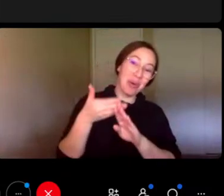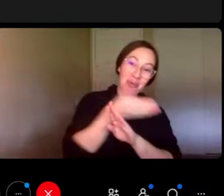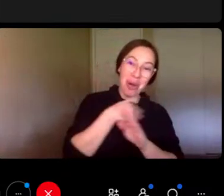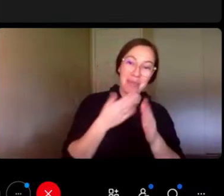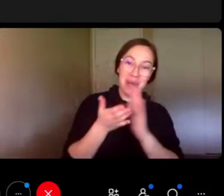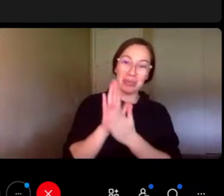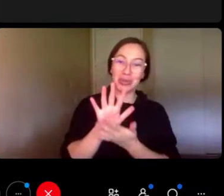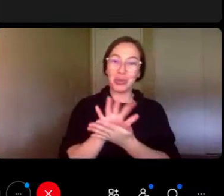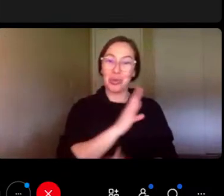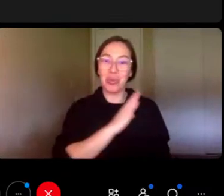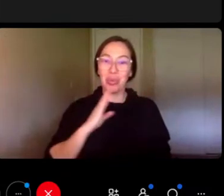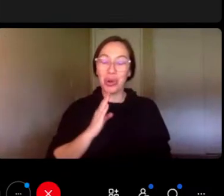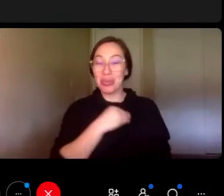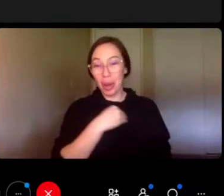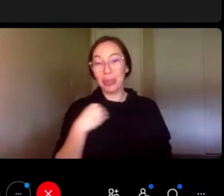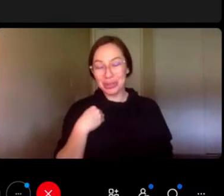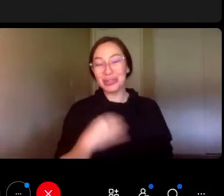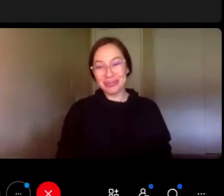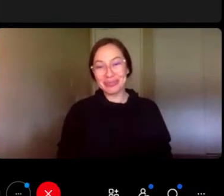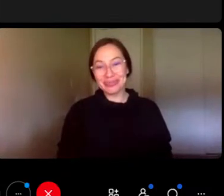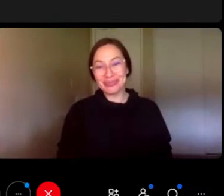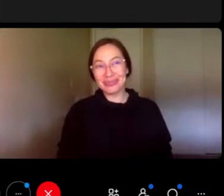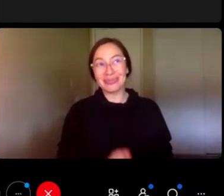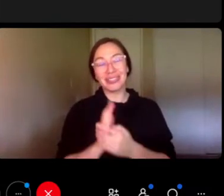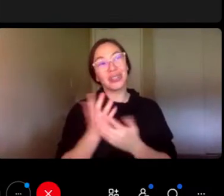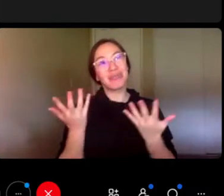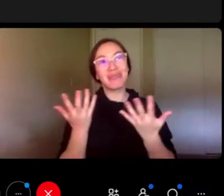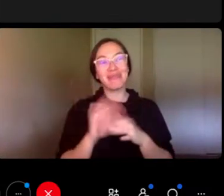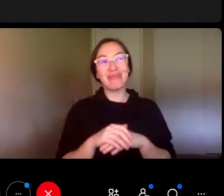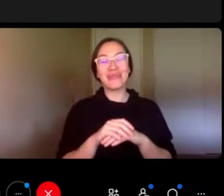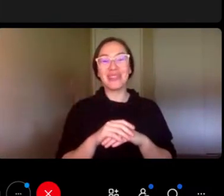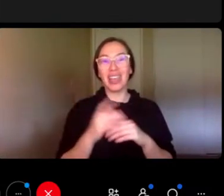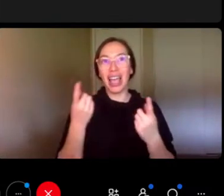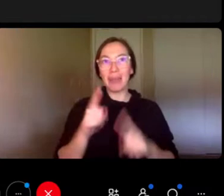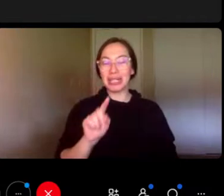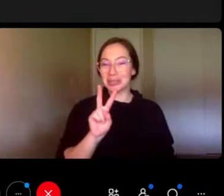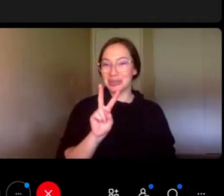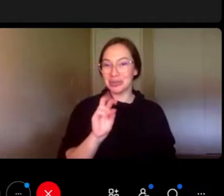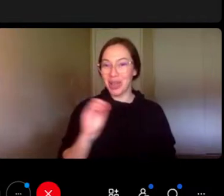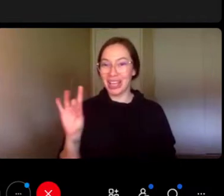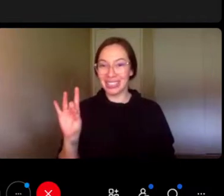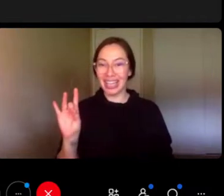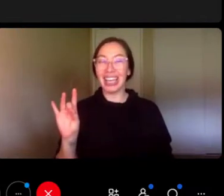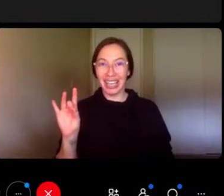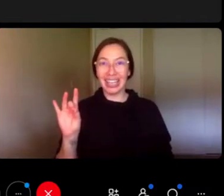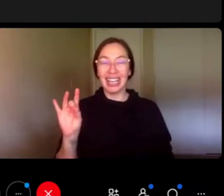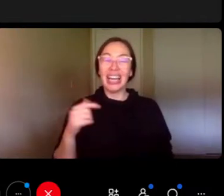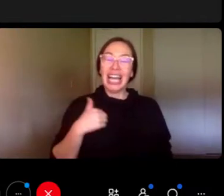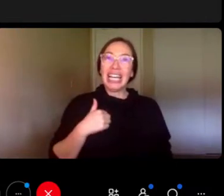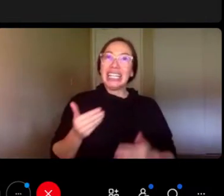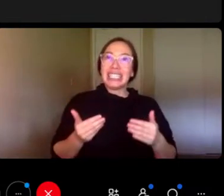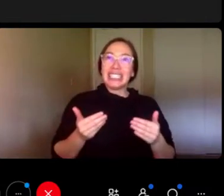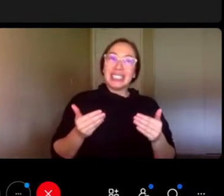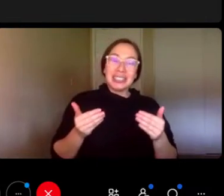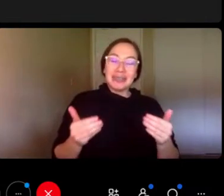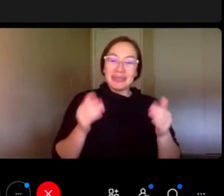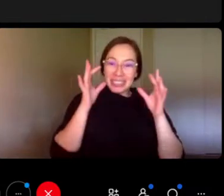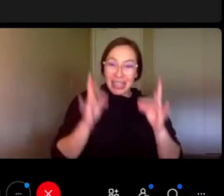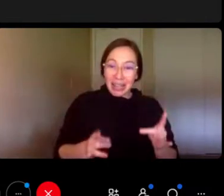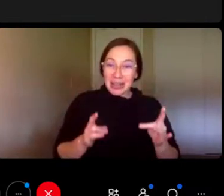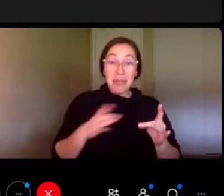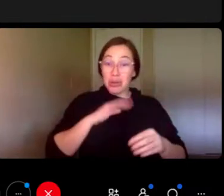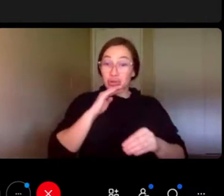member. And so then after when 2008 came, I decided my daughter